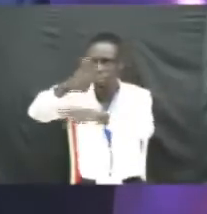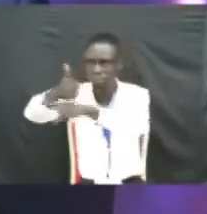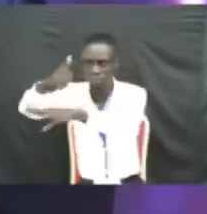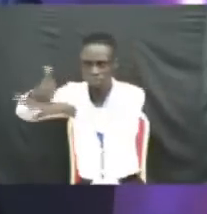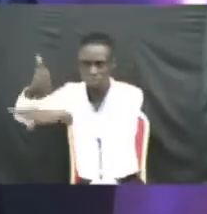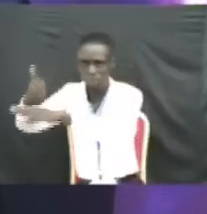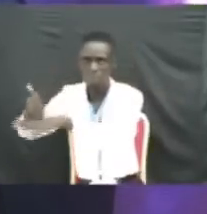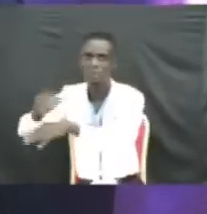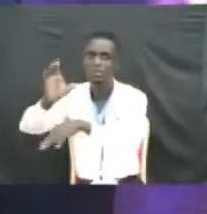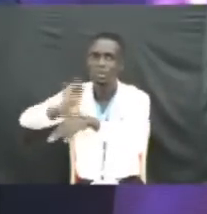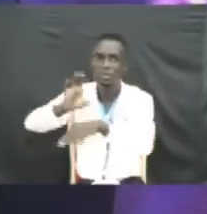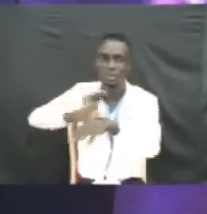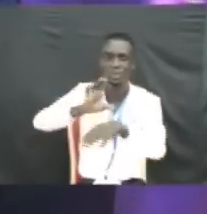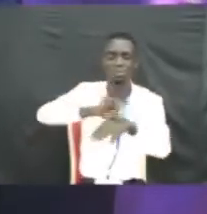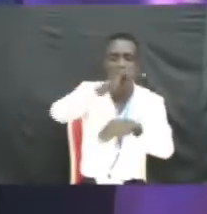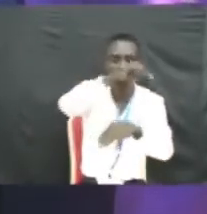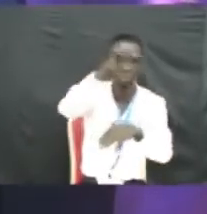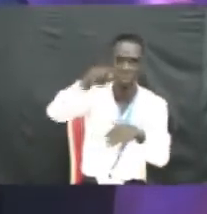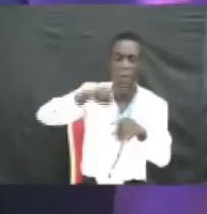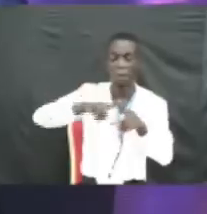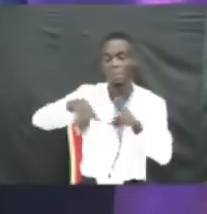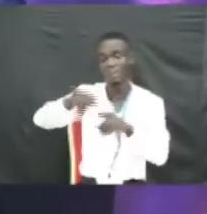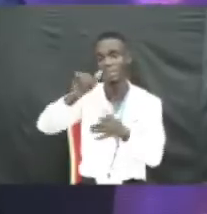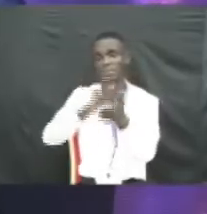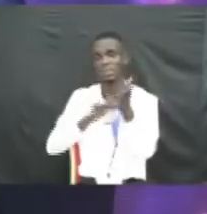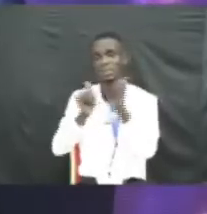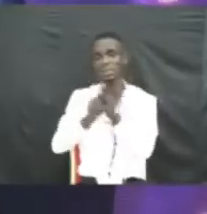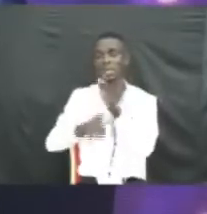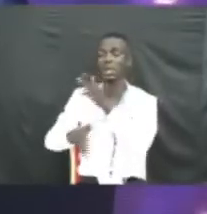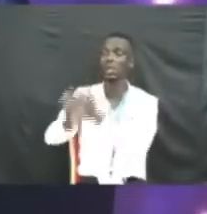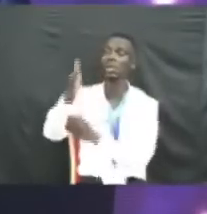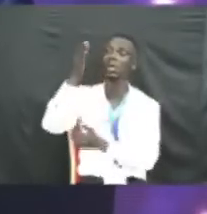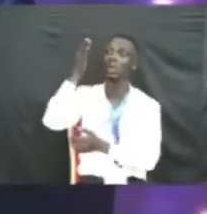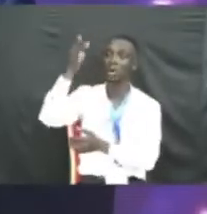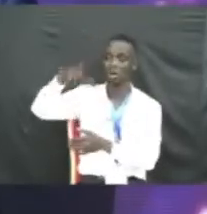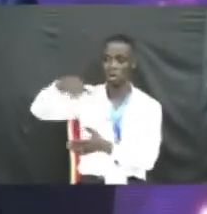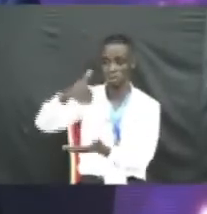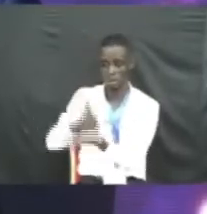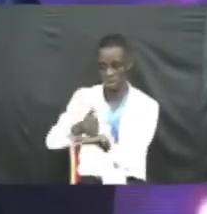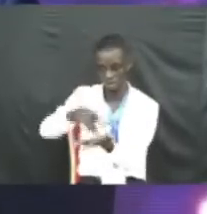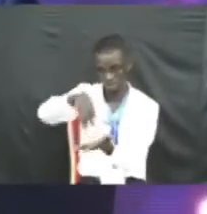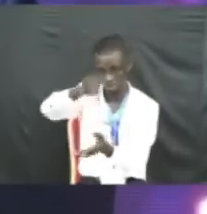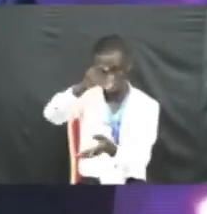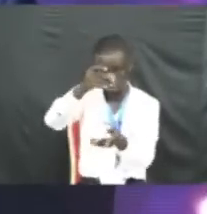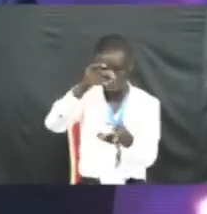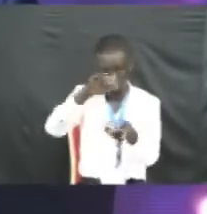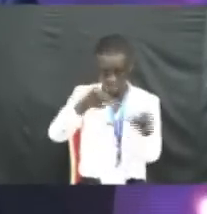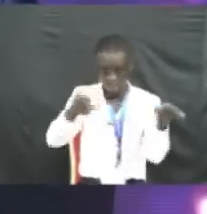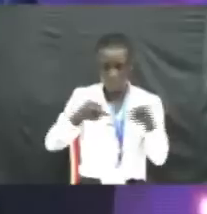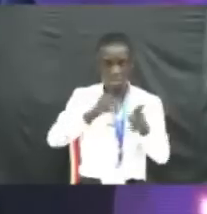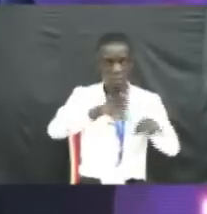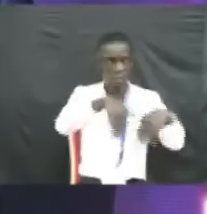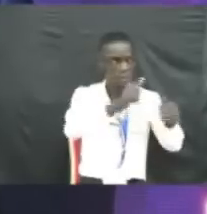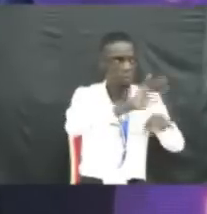infrastructure but God is still alive. He will find places for all these people.